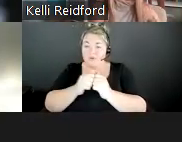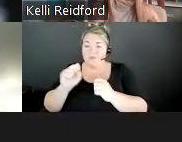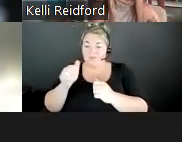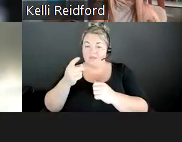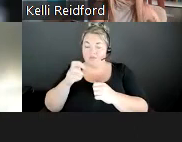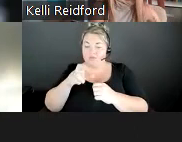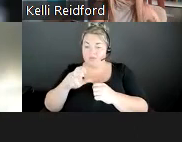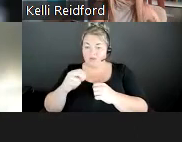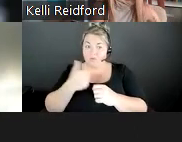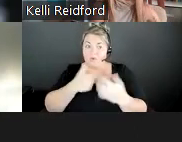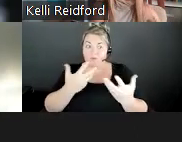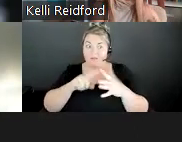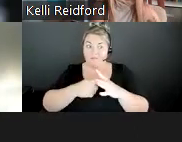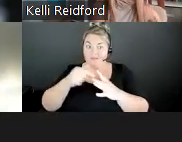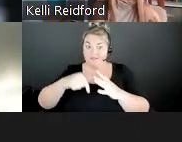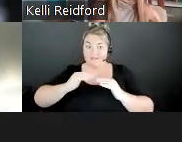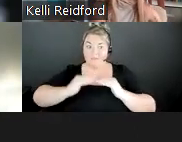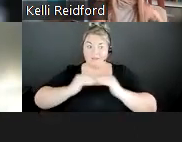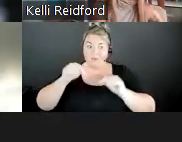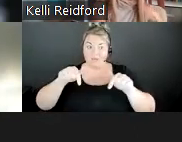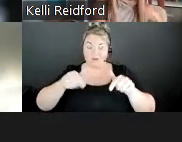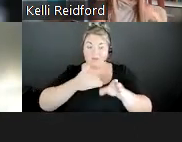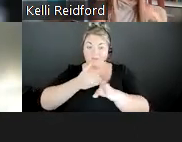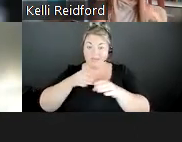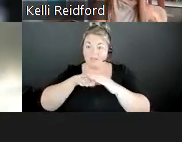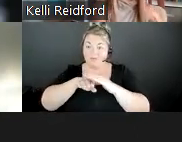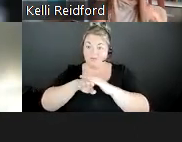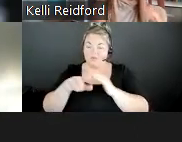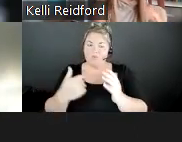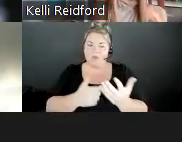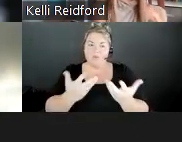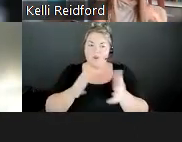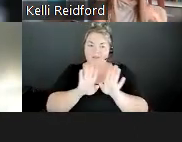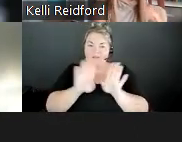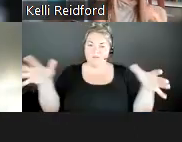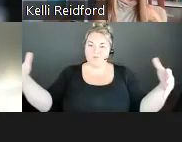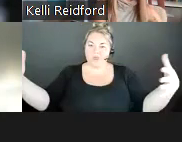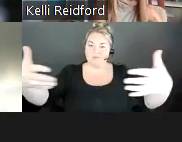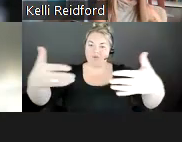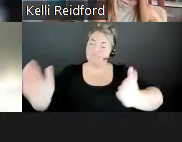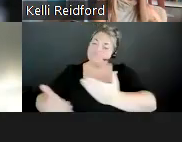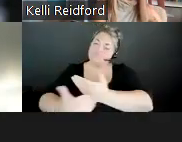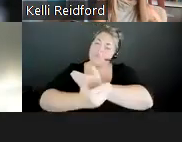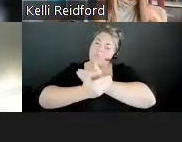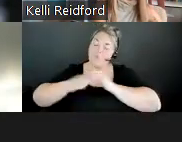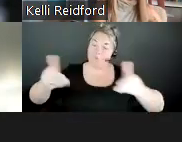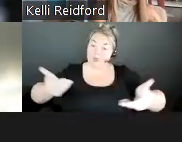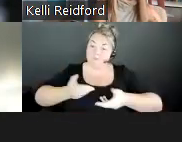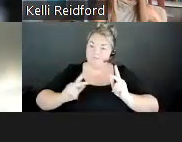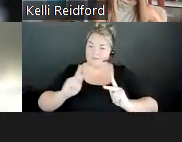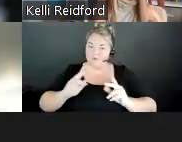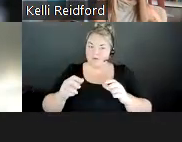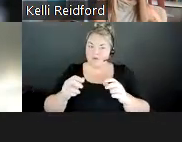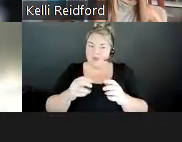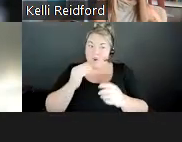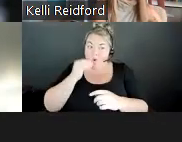of this building right here, the main entrance. We wanted it to wrap its arms around people, welcome them home, and provide